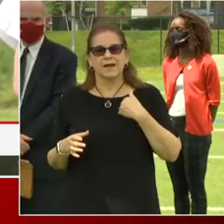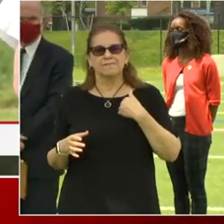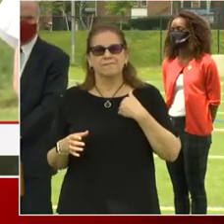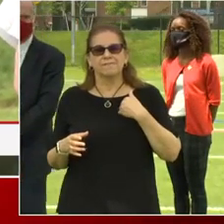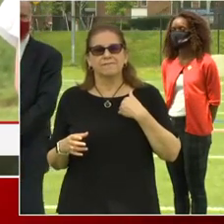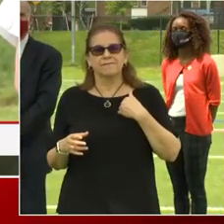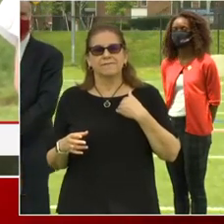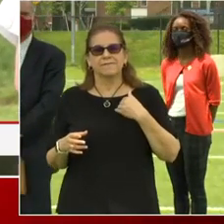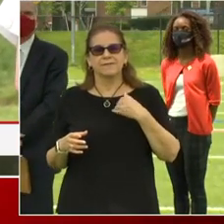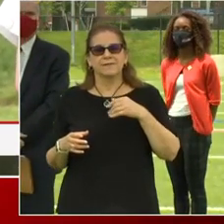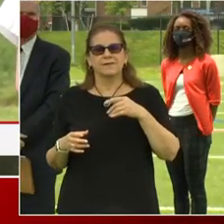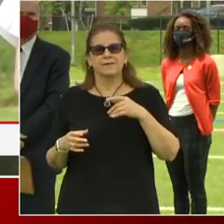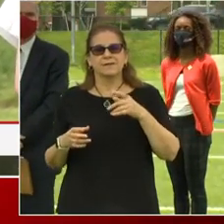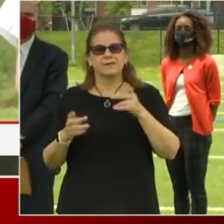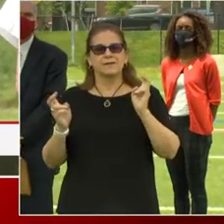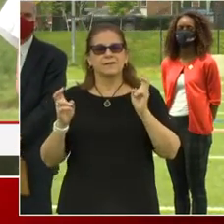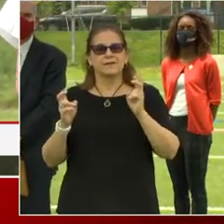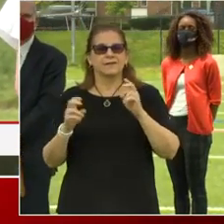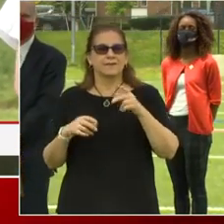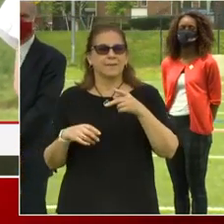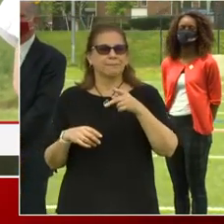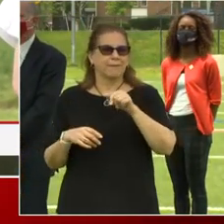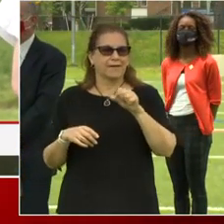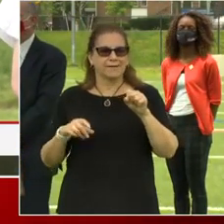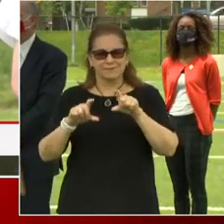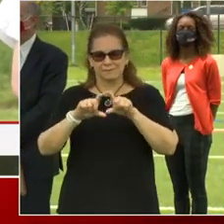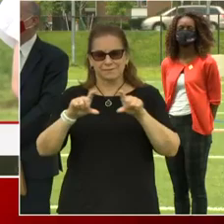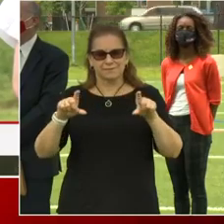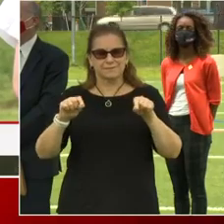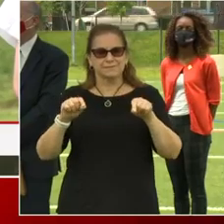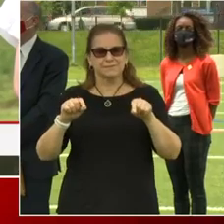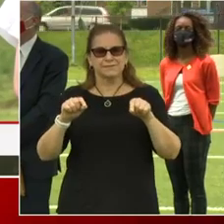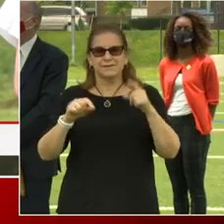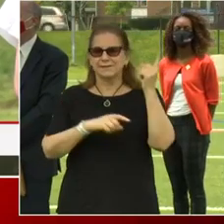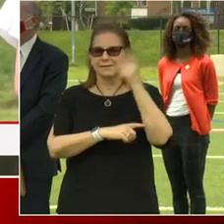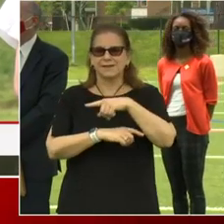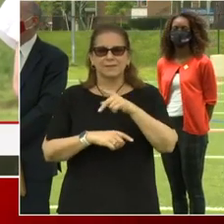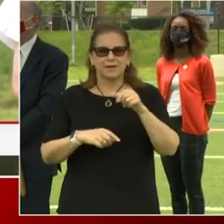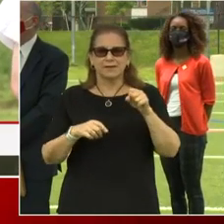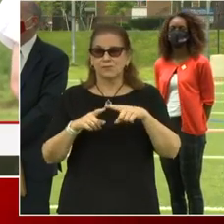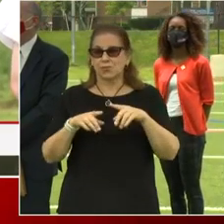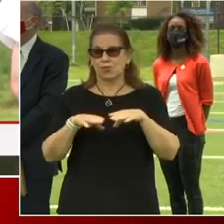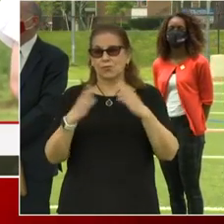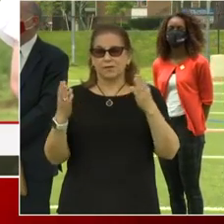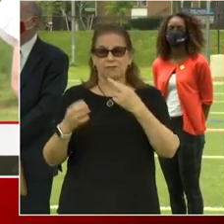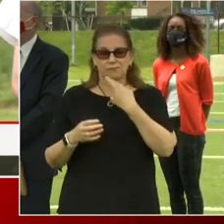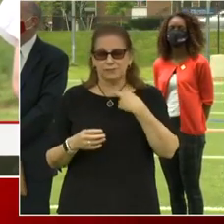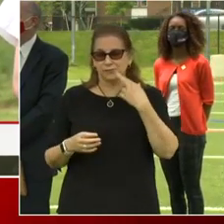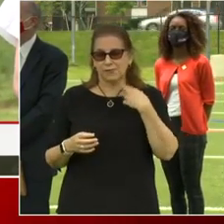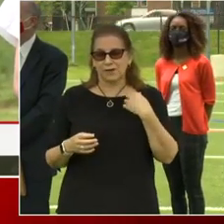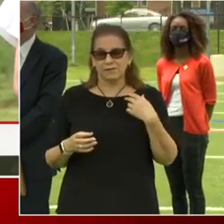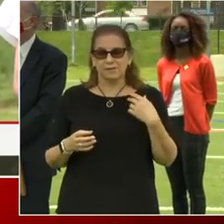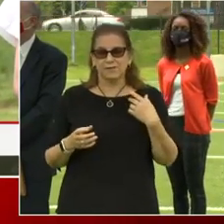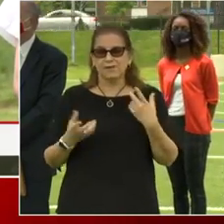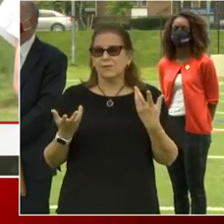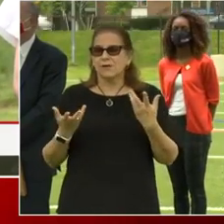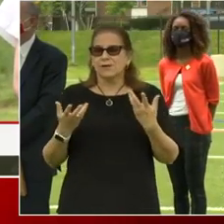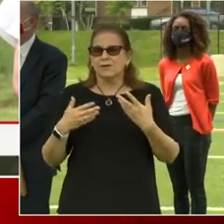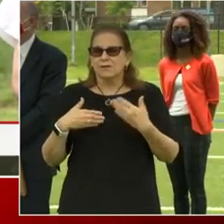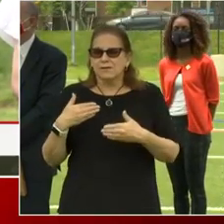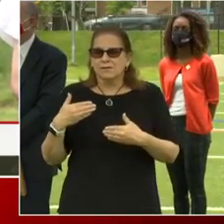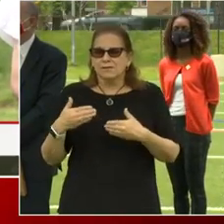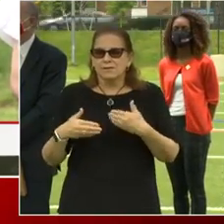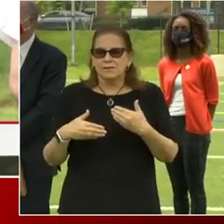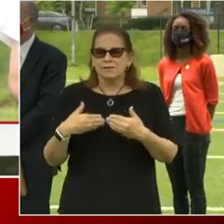know if there's any kind of plan in motion to develop a step-by-step guide for certain metrics like vaccination percentage that will lead